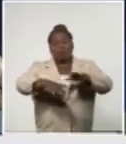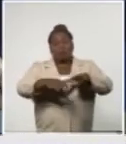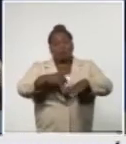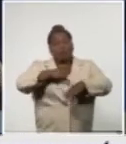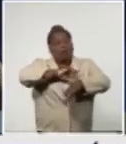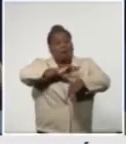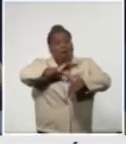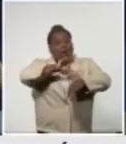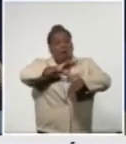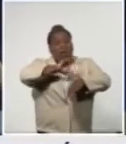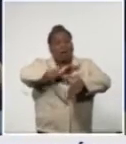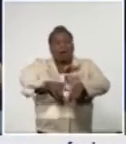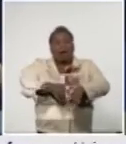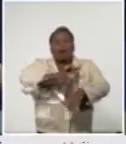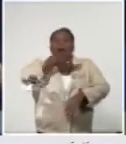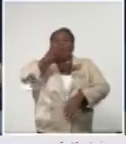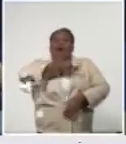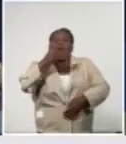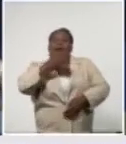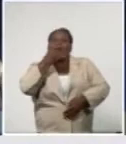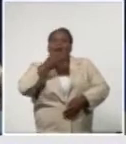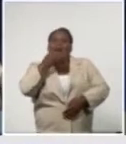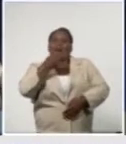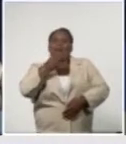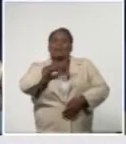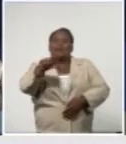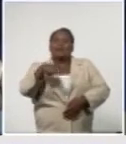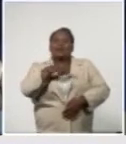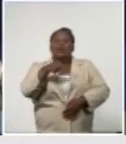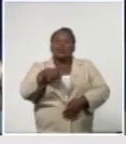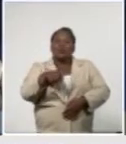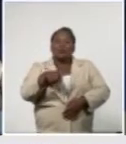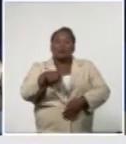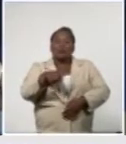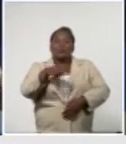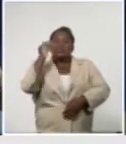we have an idea of the extent